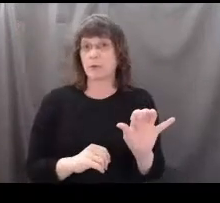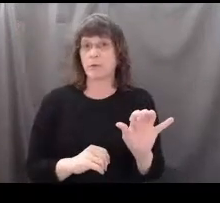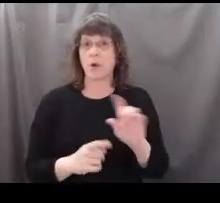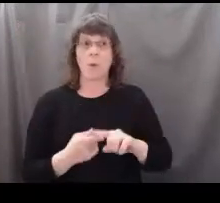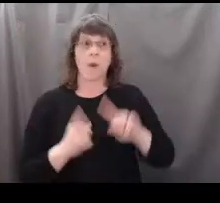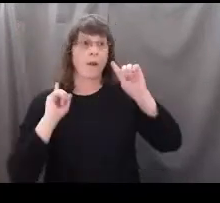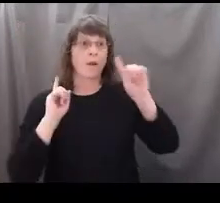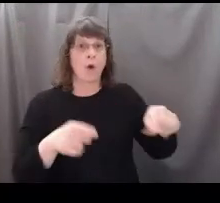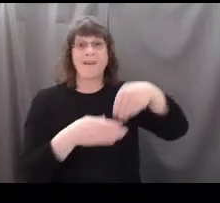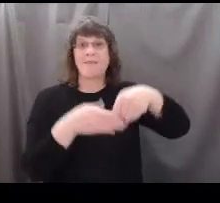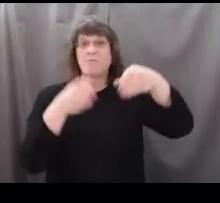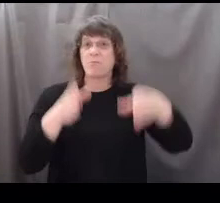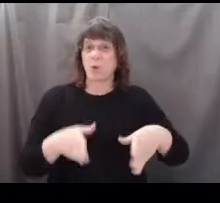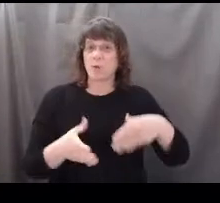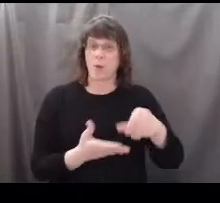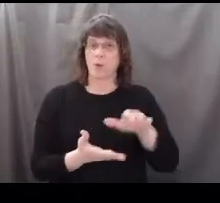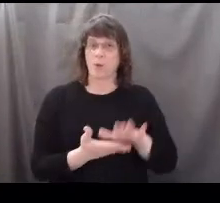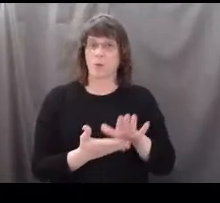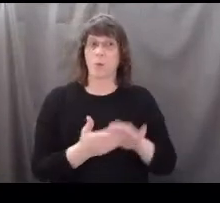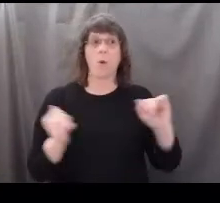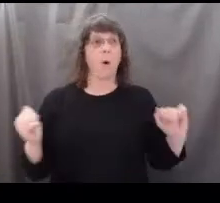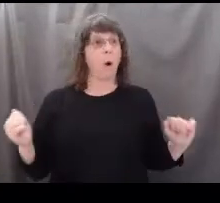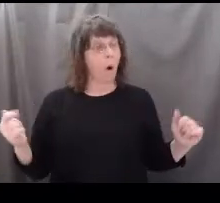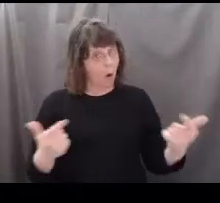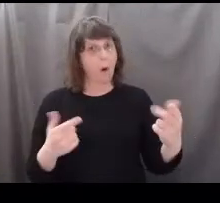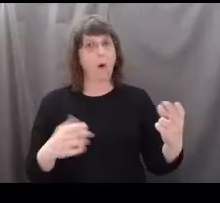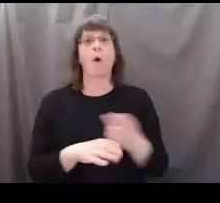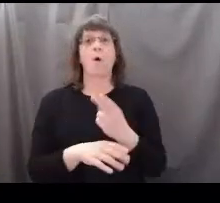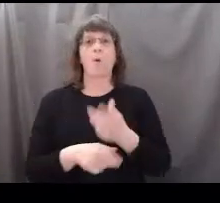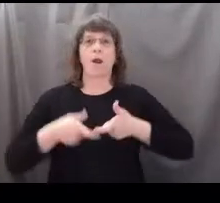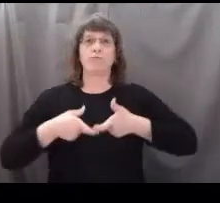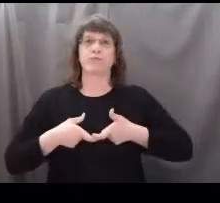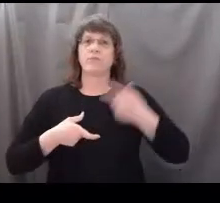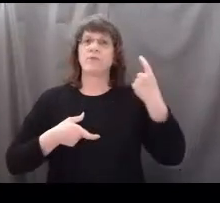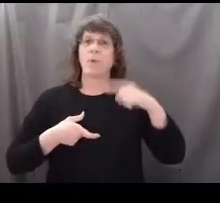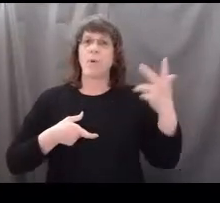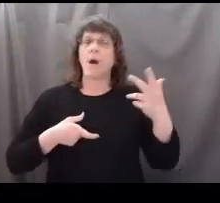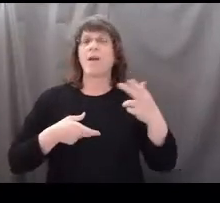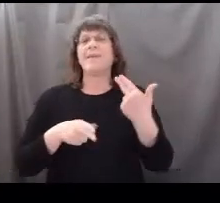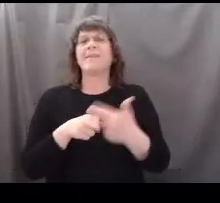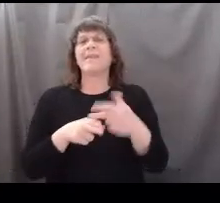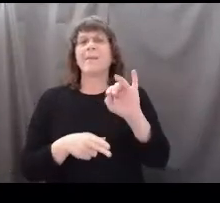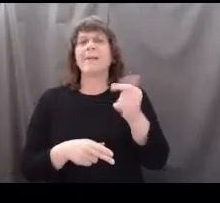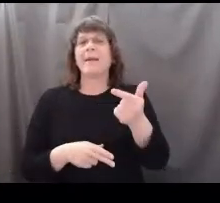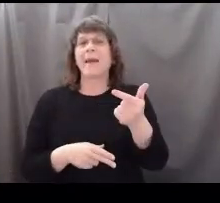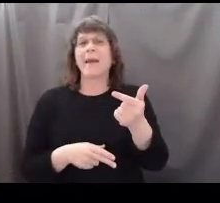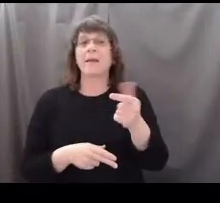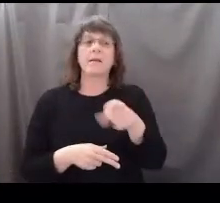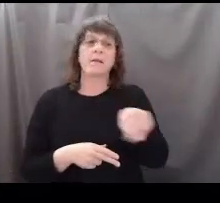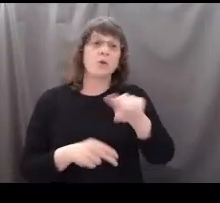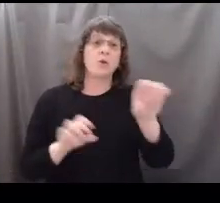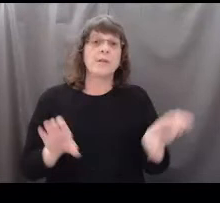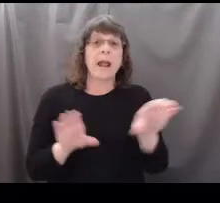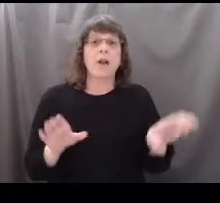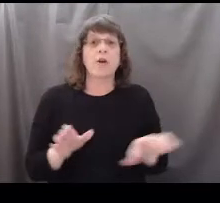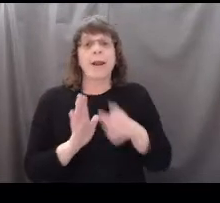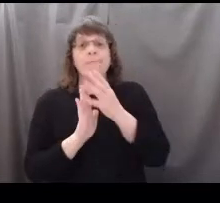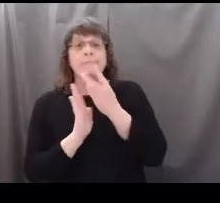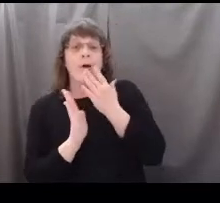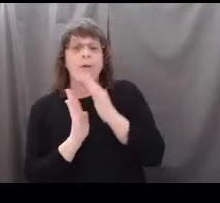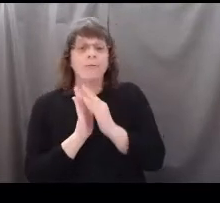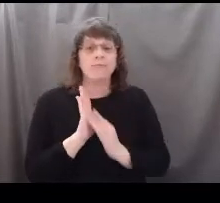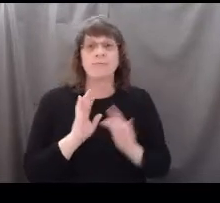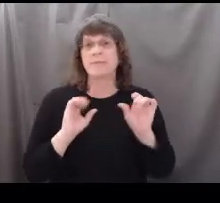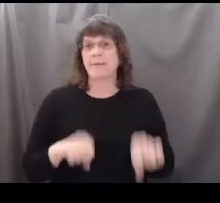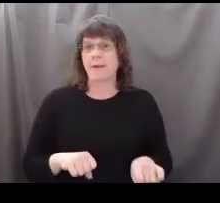outdoor school in person, everybody wears these as kind of a name tag, and you get to decorate it how you want and put your